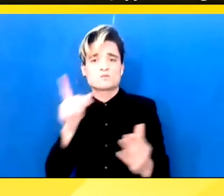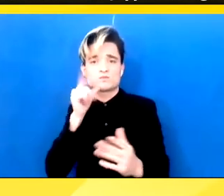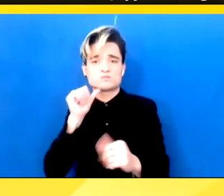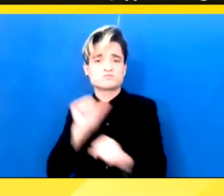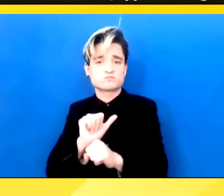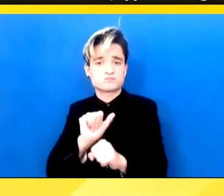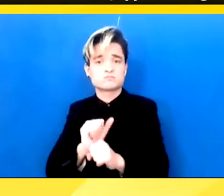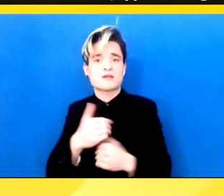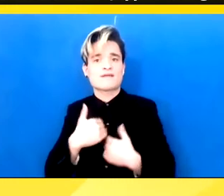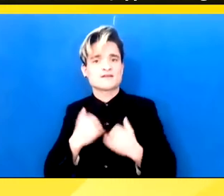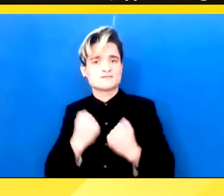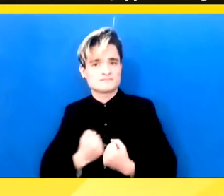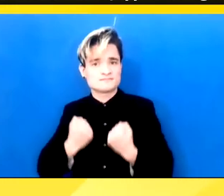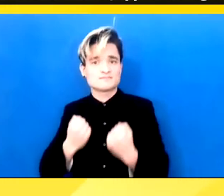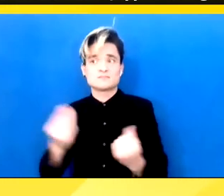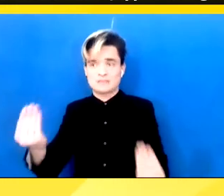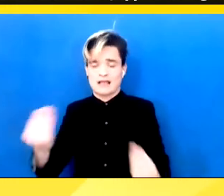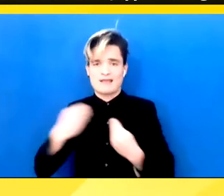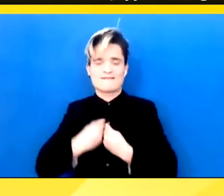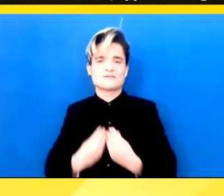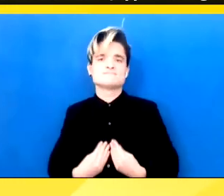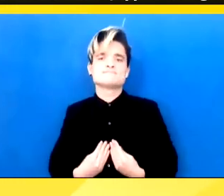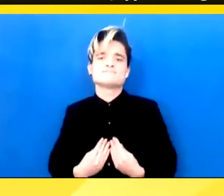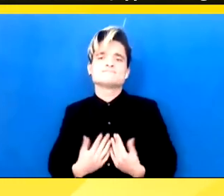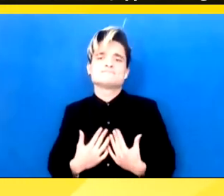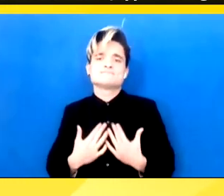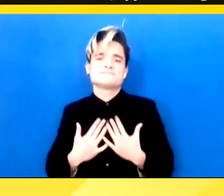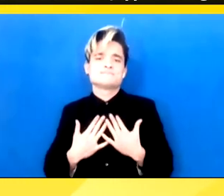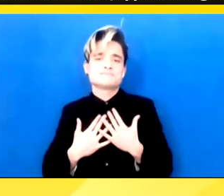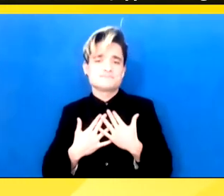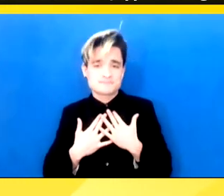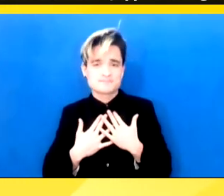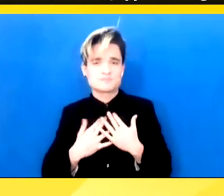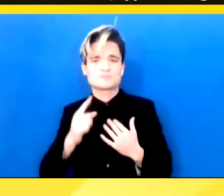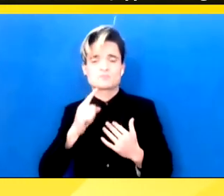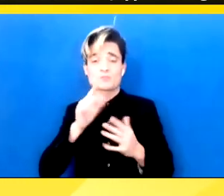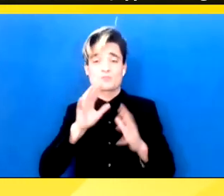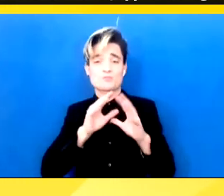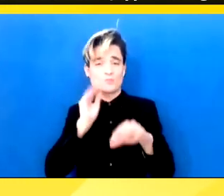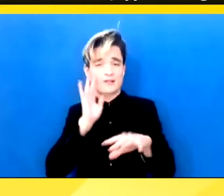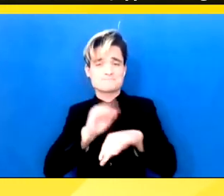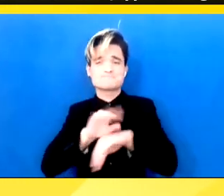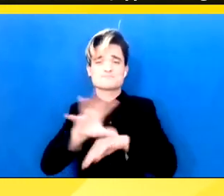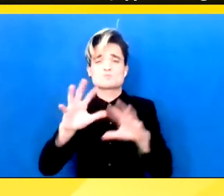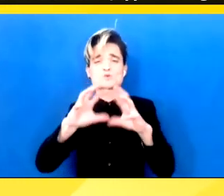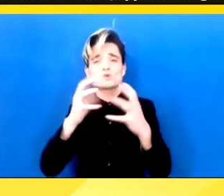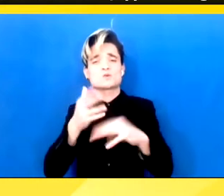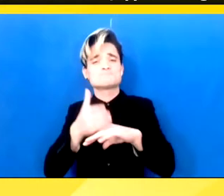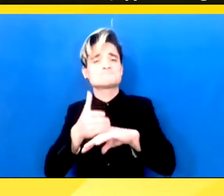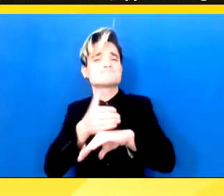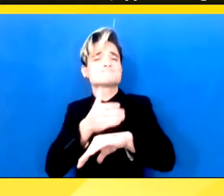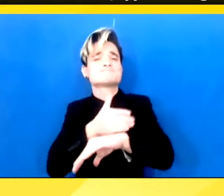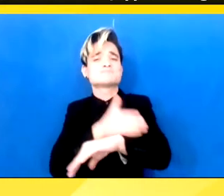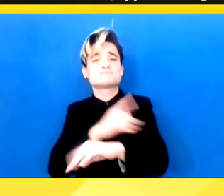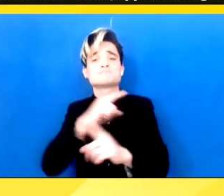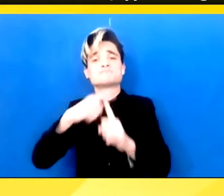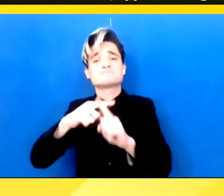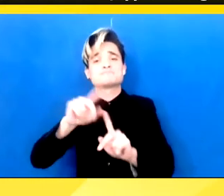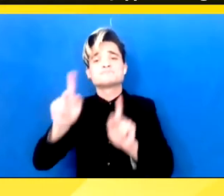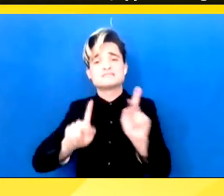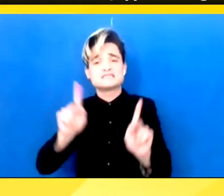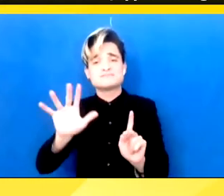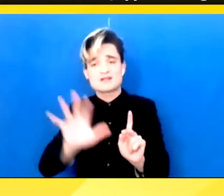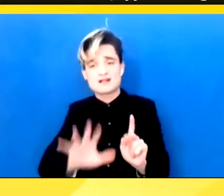together we can create a better world where working people, no matter what the color of our skin or what language we speak, are